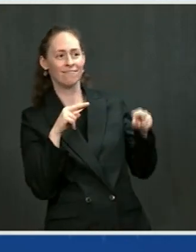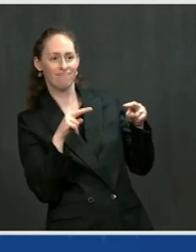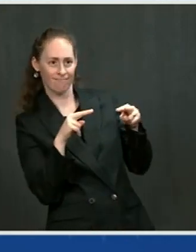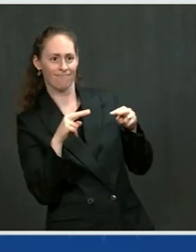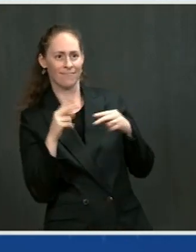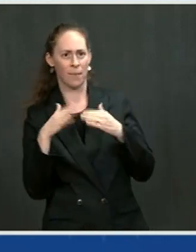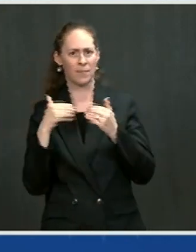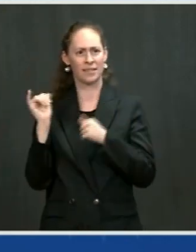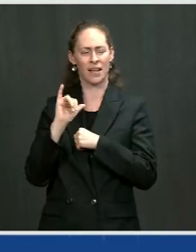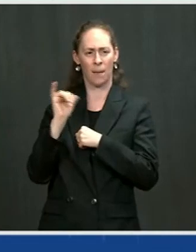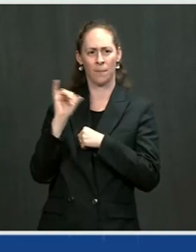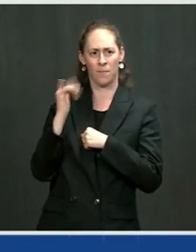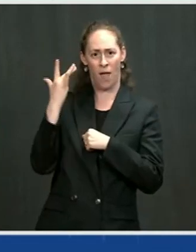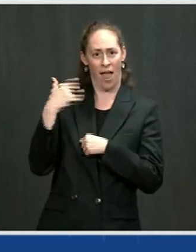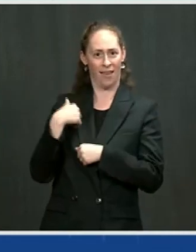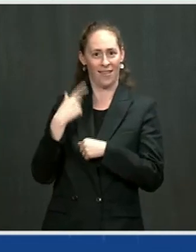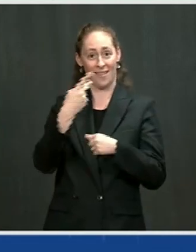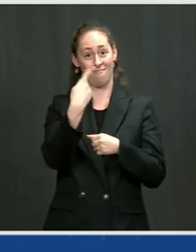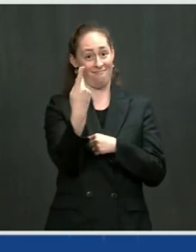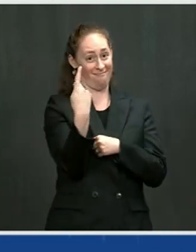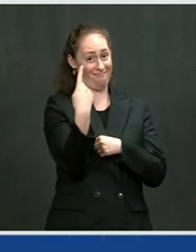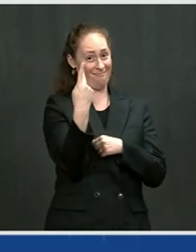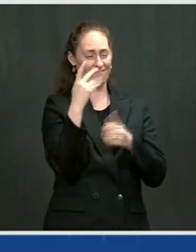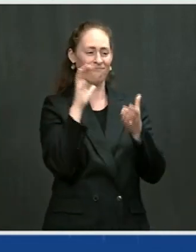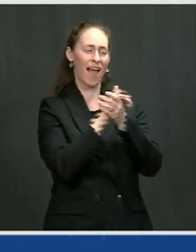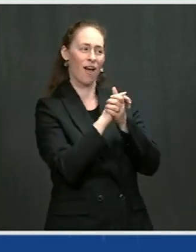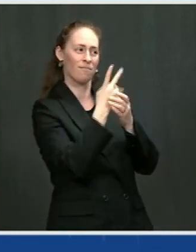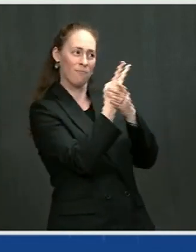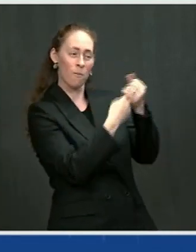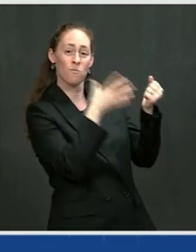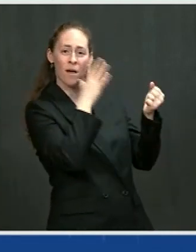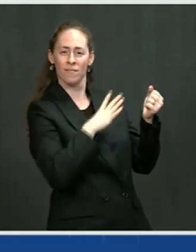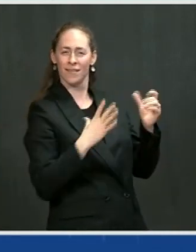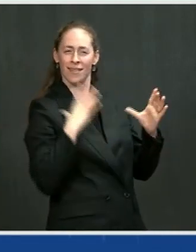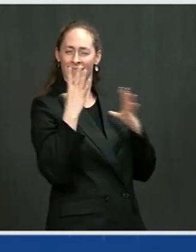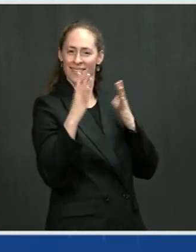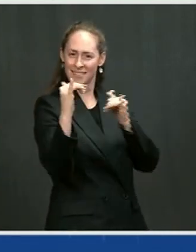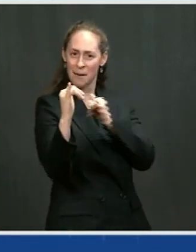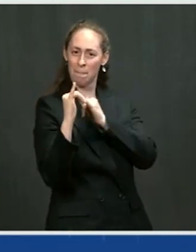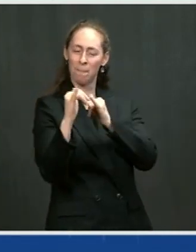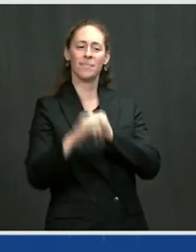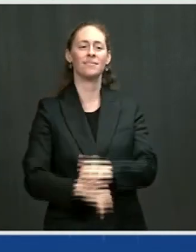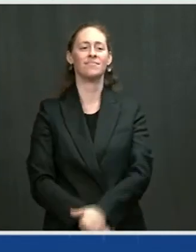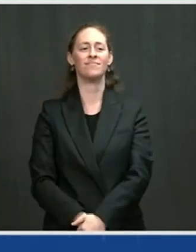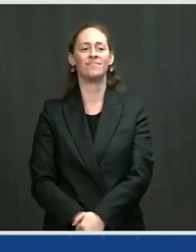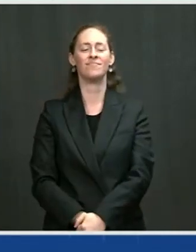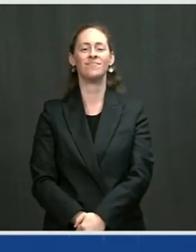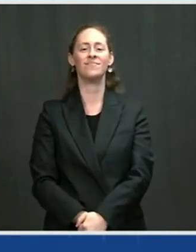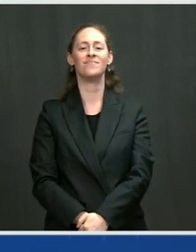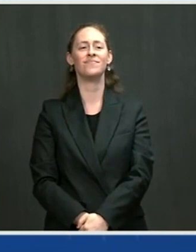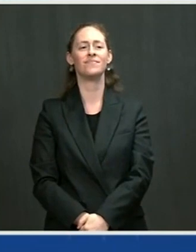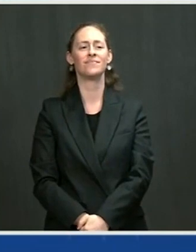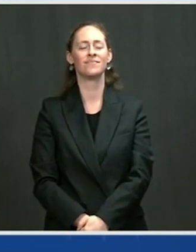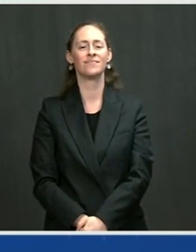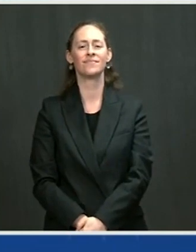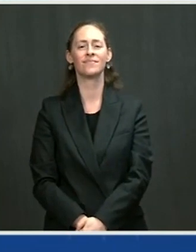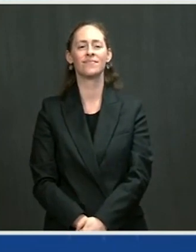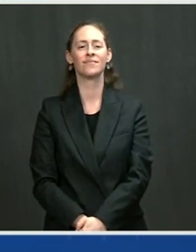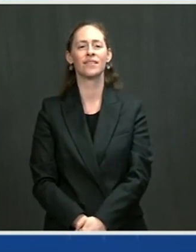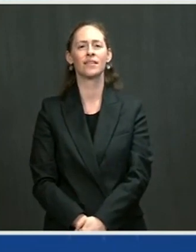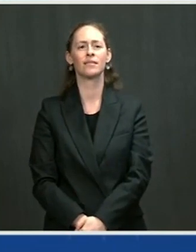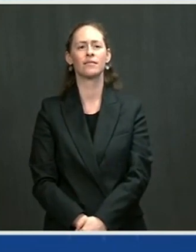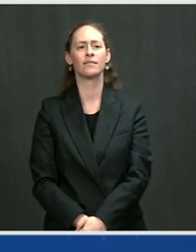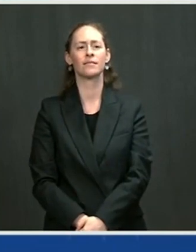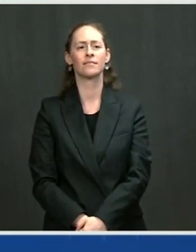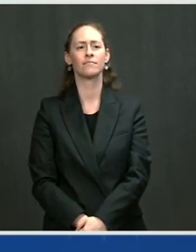That's exactly right. Well, Jeannie and Ralph actually met while he was recovering from his wounds. And